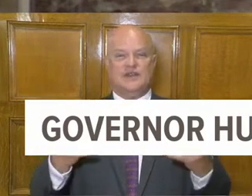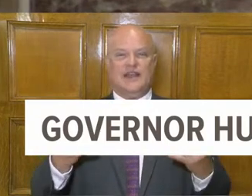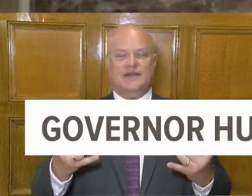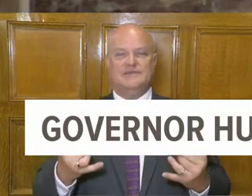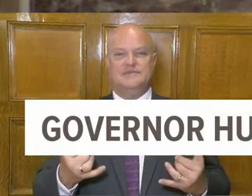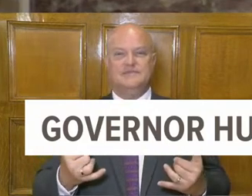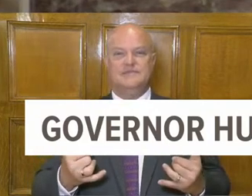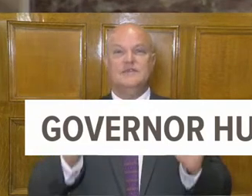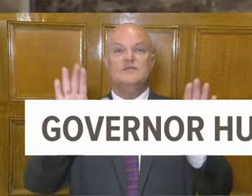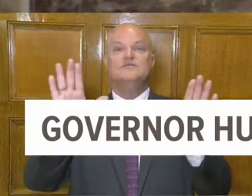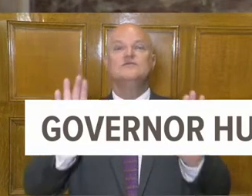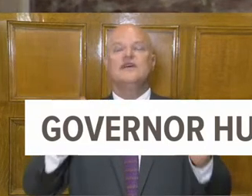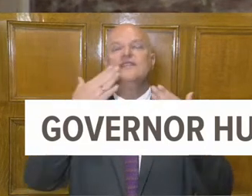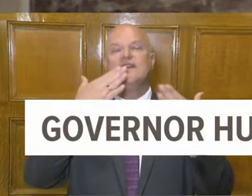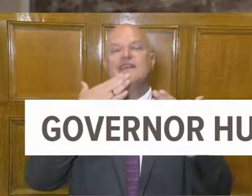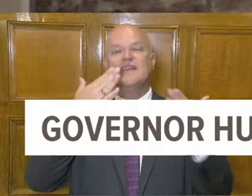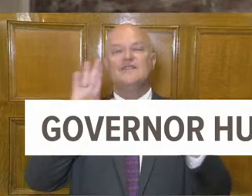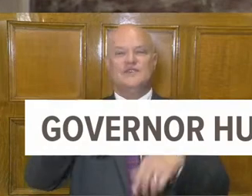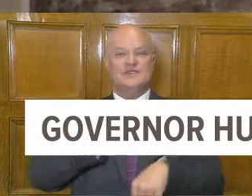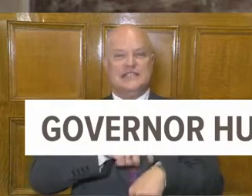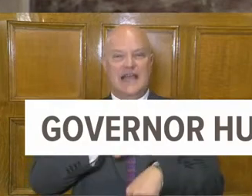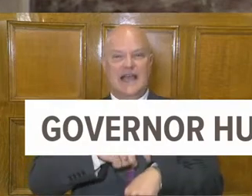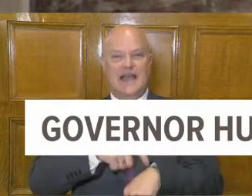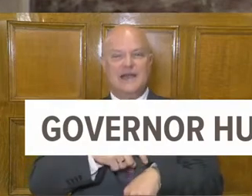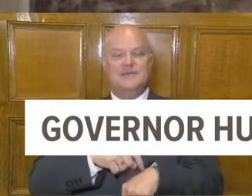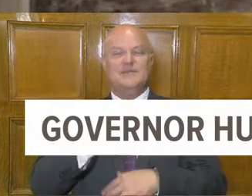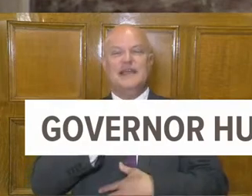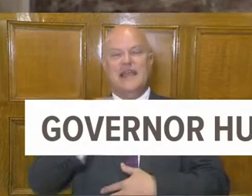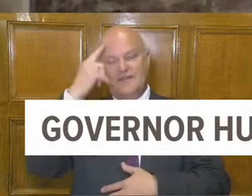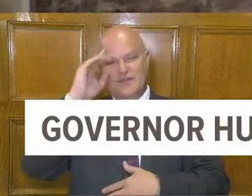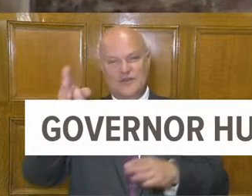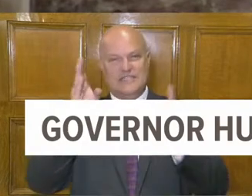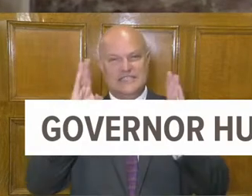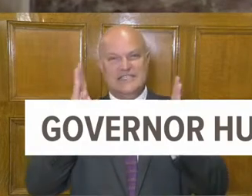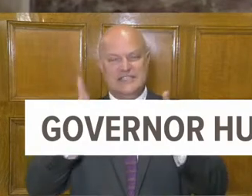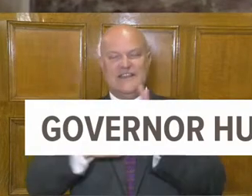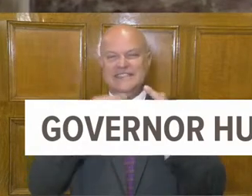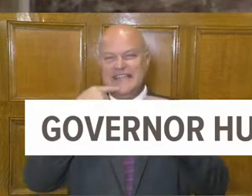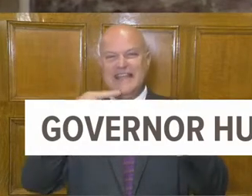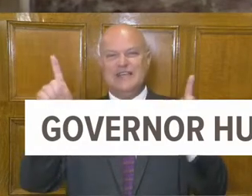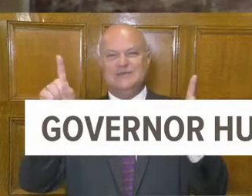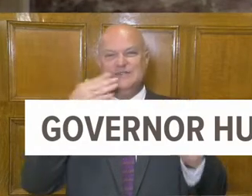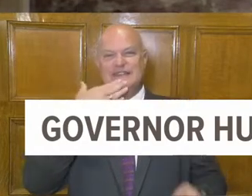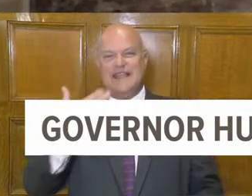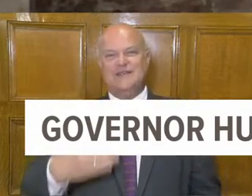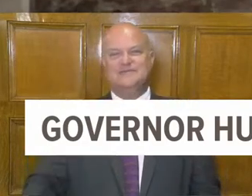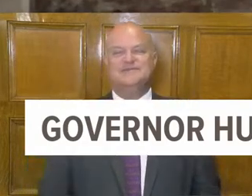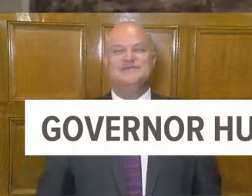Y'all are terrific today. Thank you for your time and for your attention to these announcements.